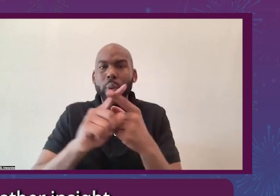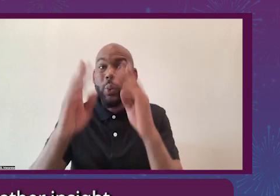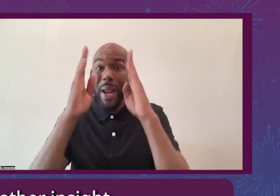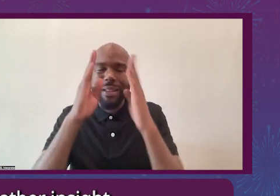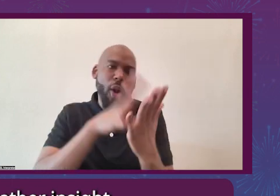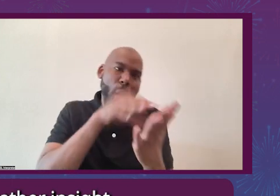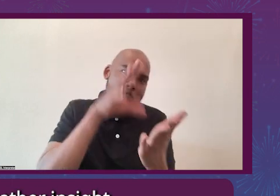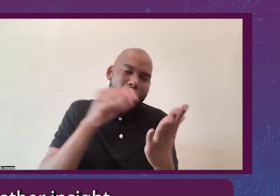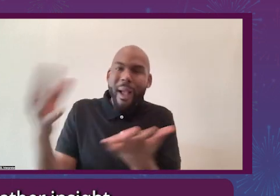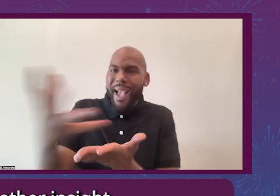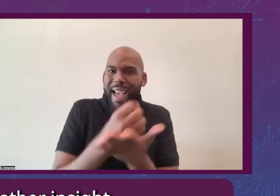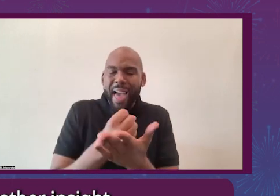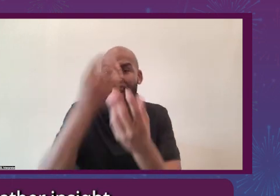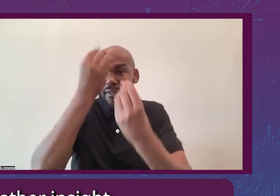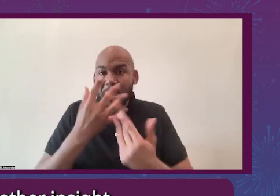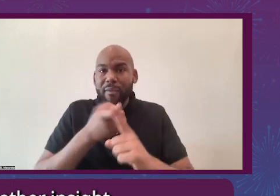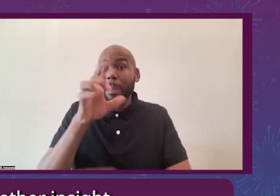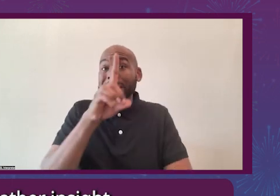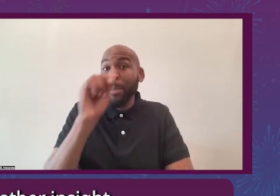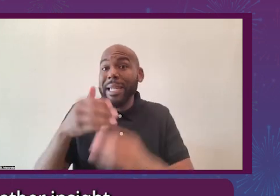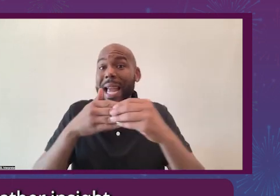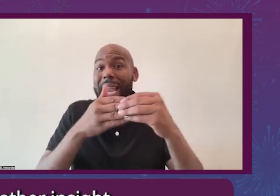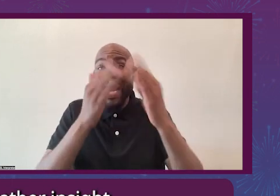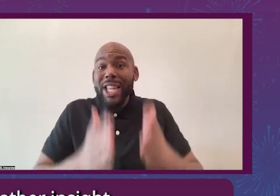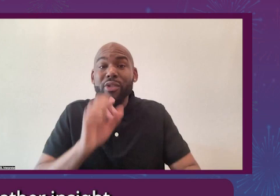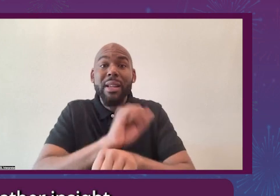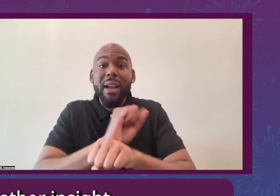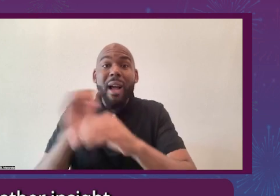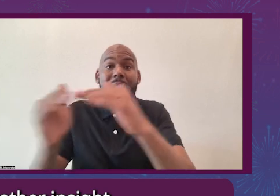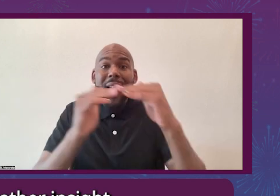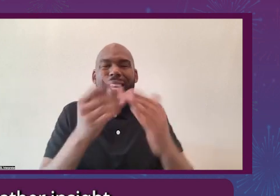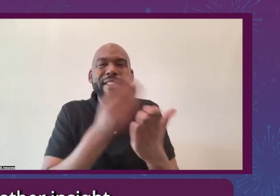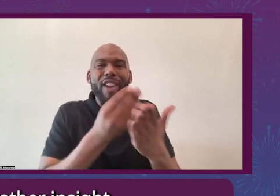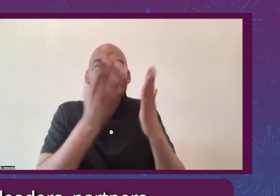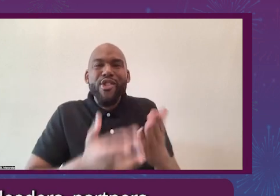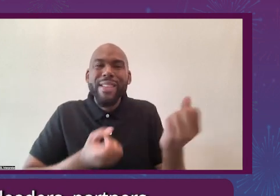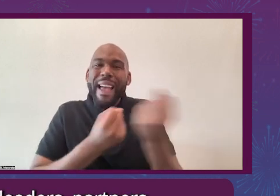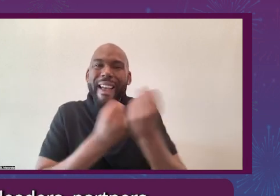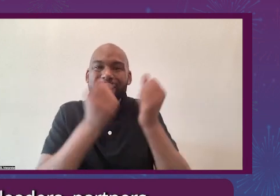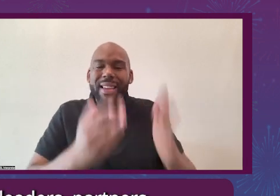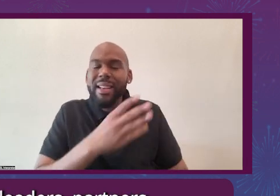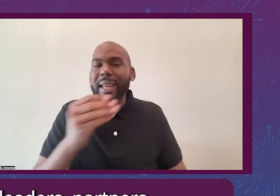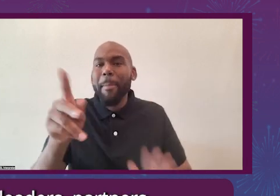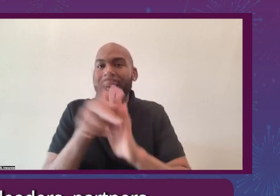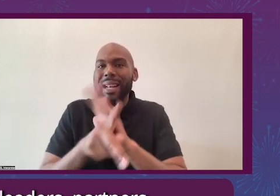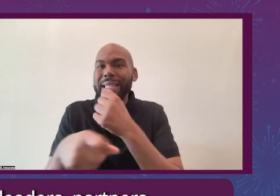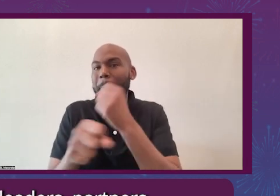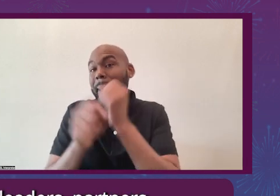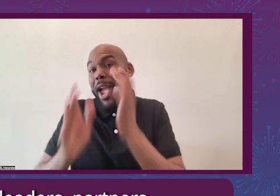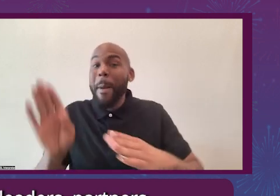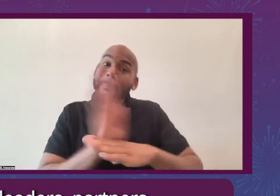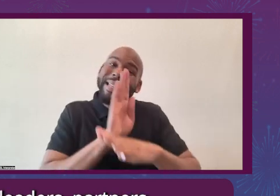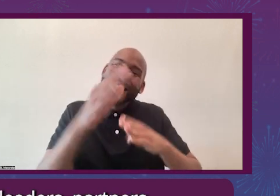to listen, learn, and gather insight from disability leaders, our colleagues, funders, advocates,